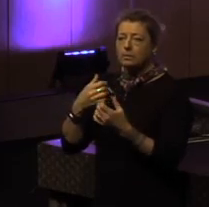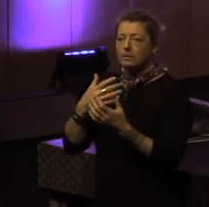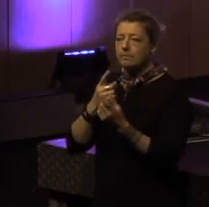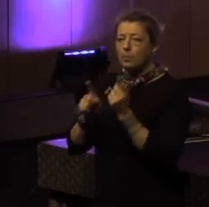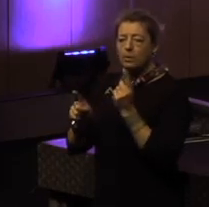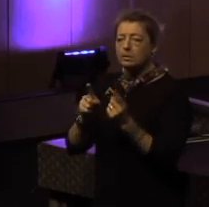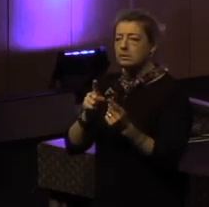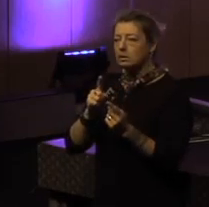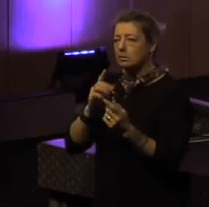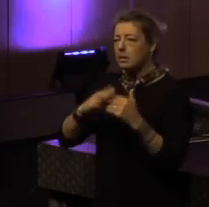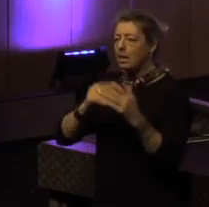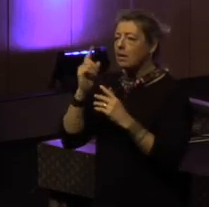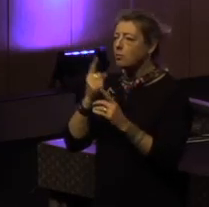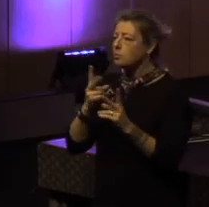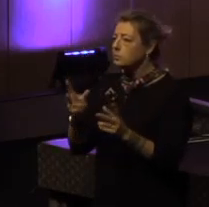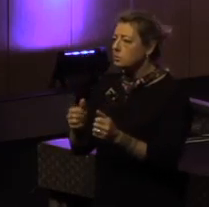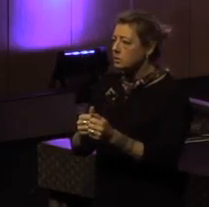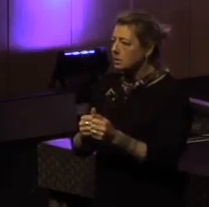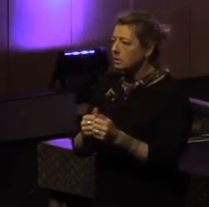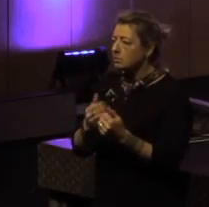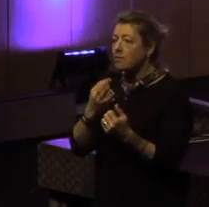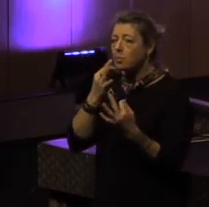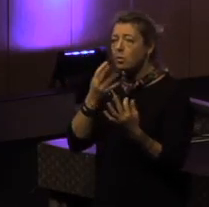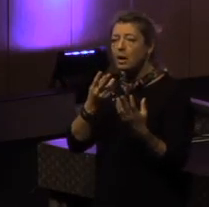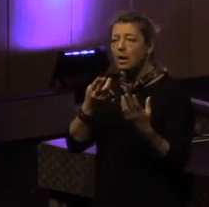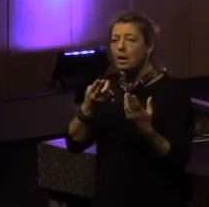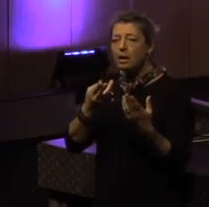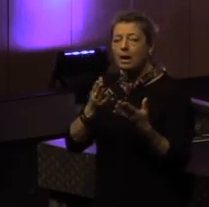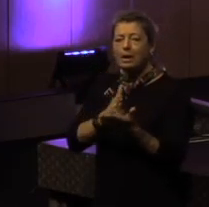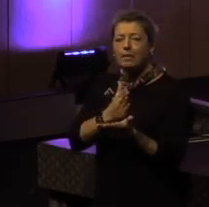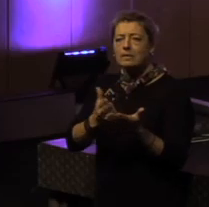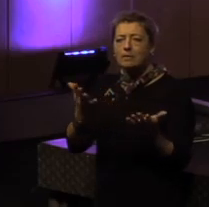This means encountering at least 5 different police departments.